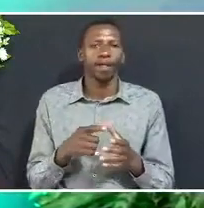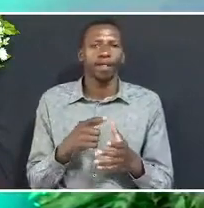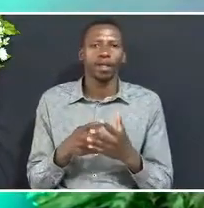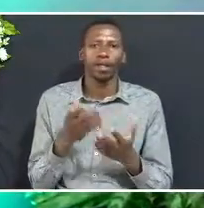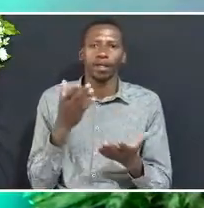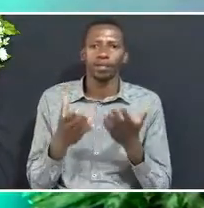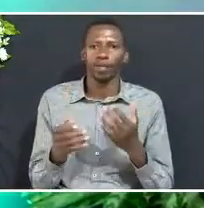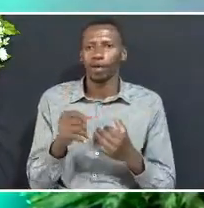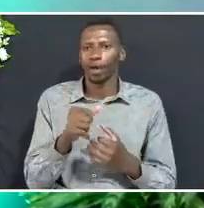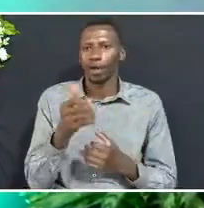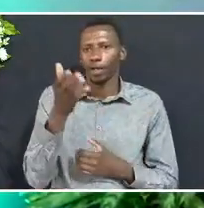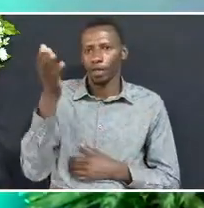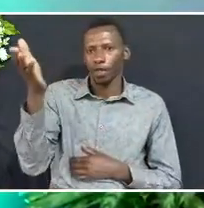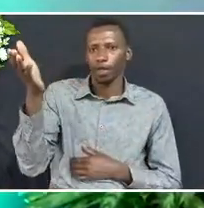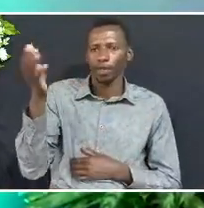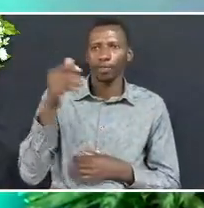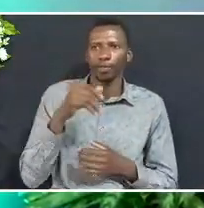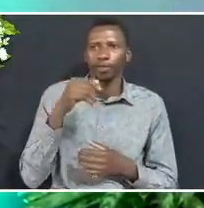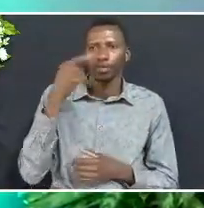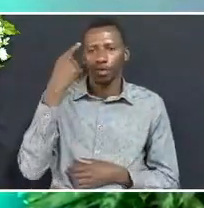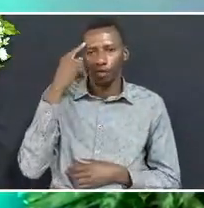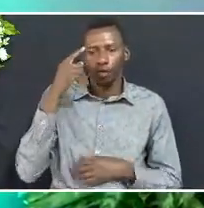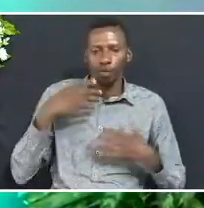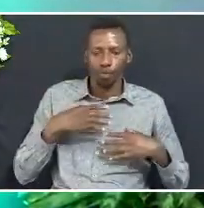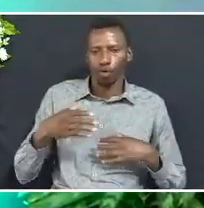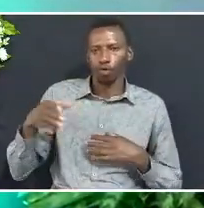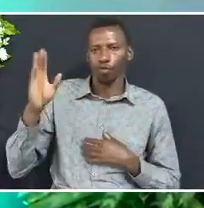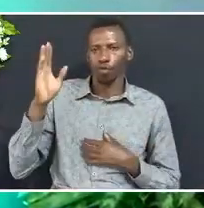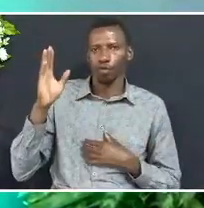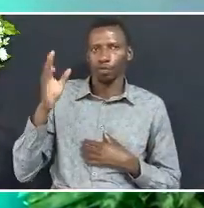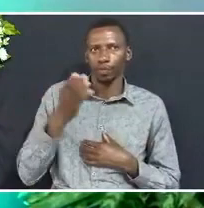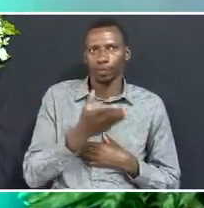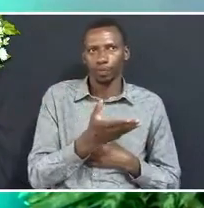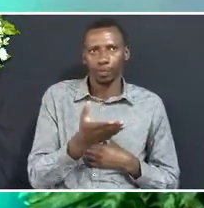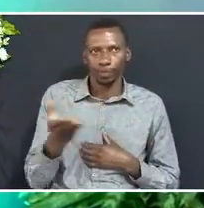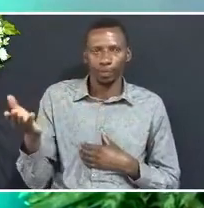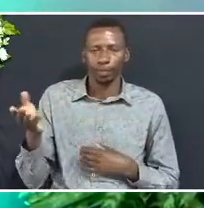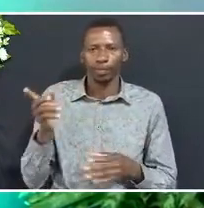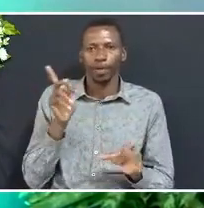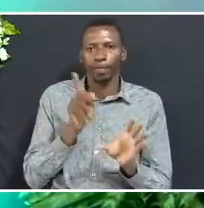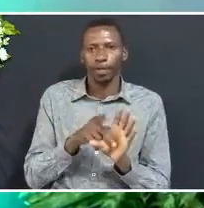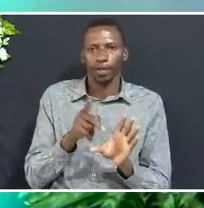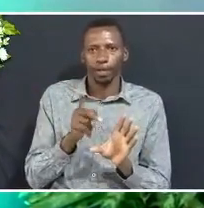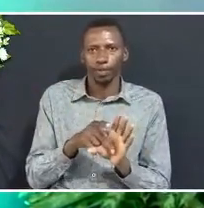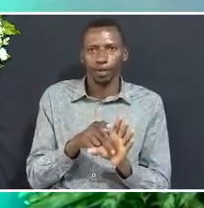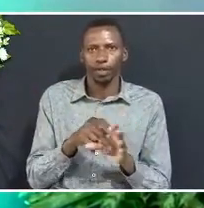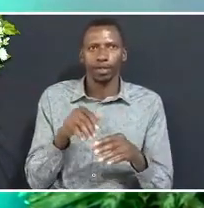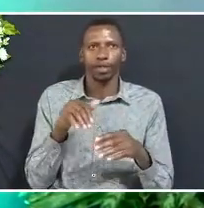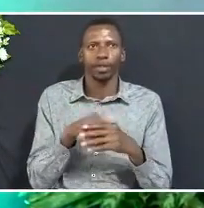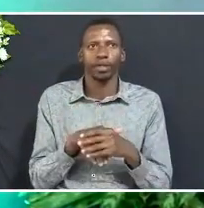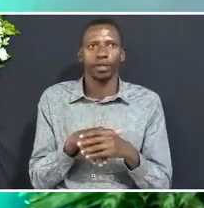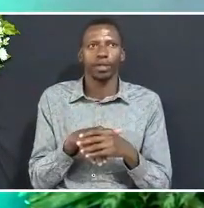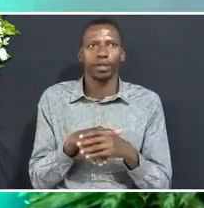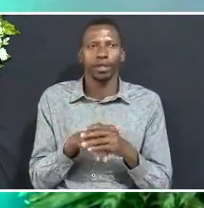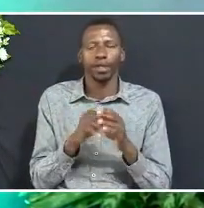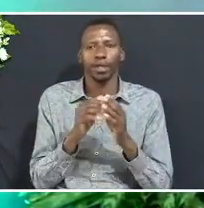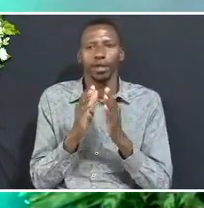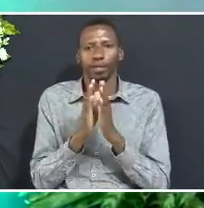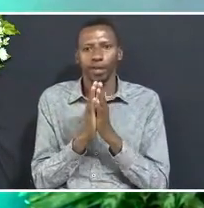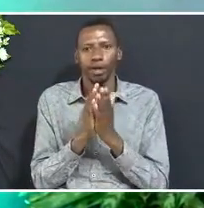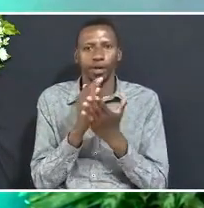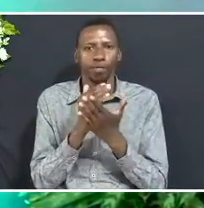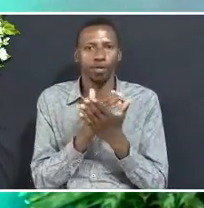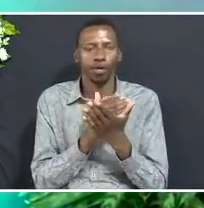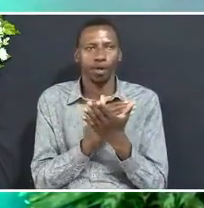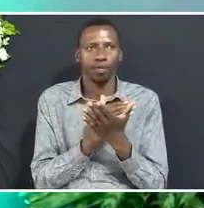another one around there for God's people to participate in session of prayer. I think